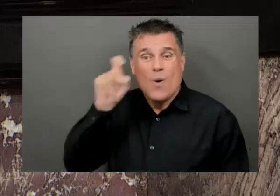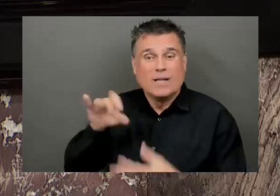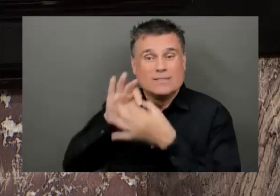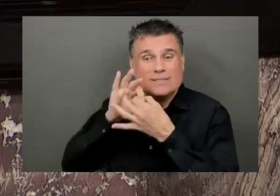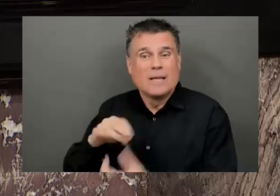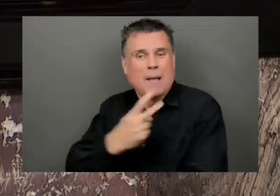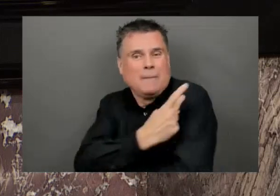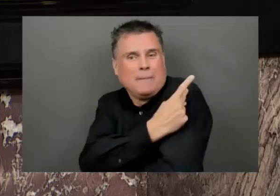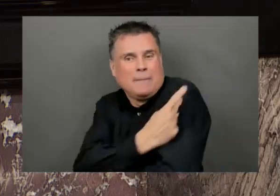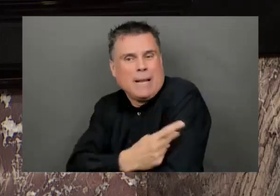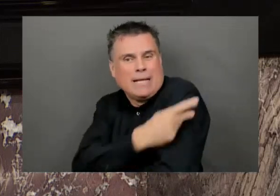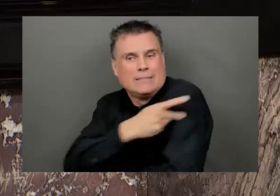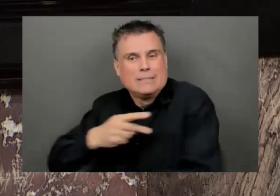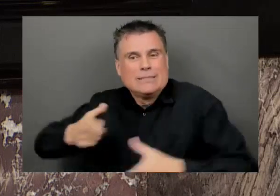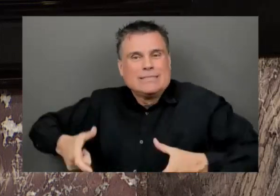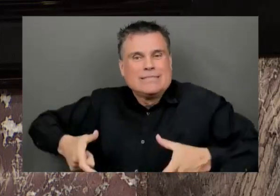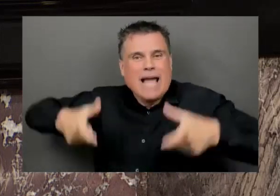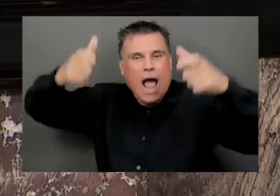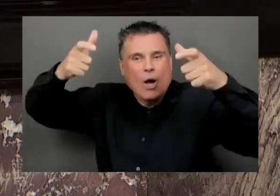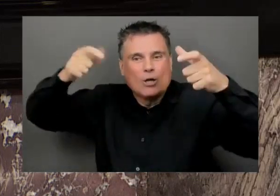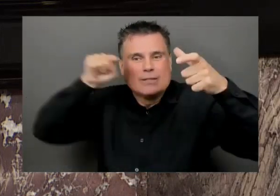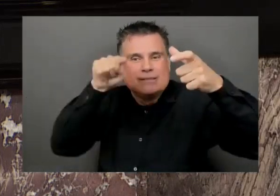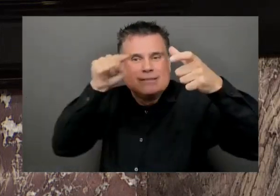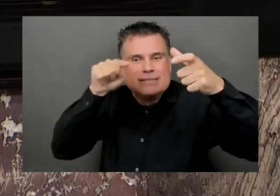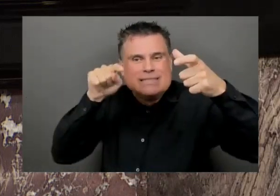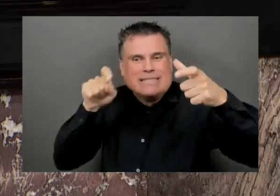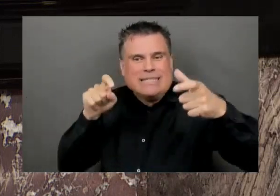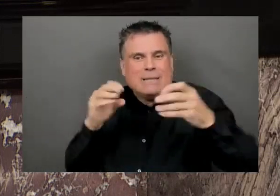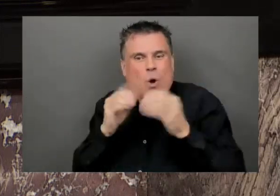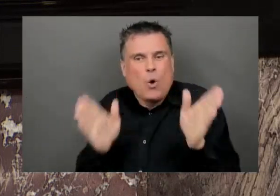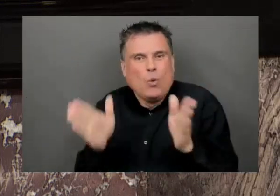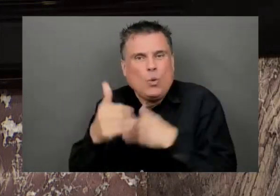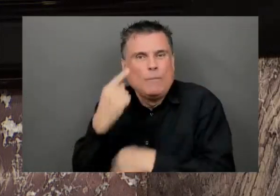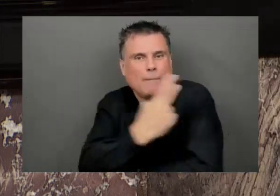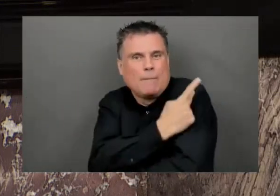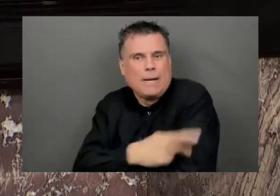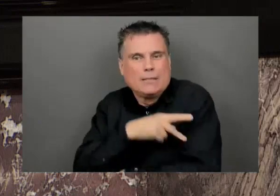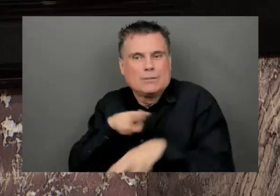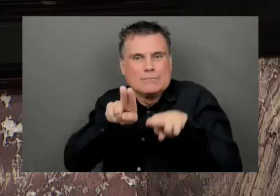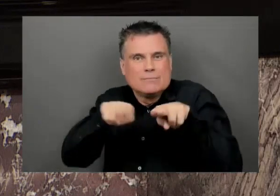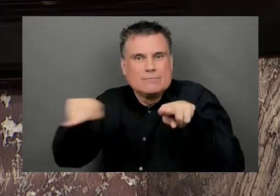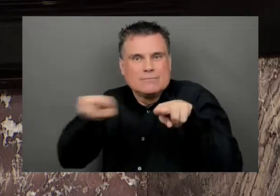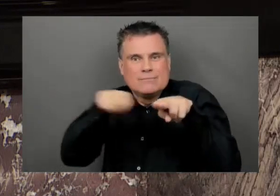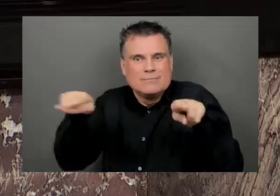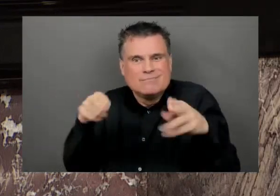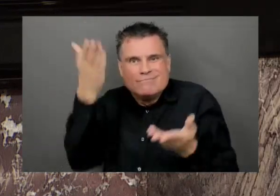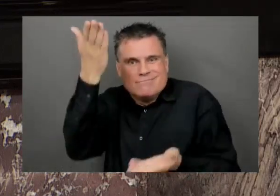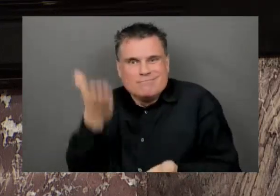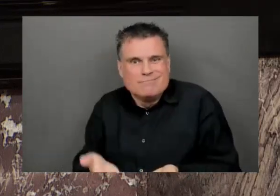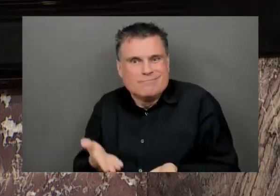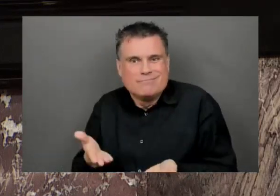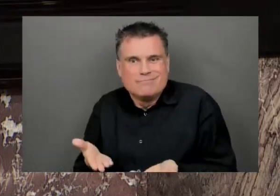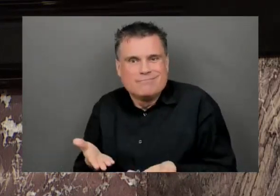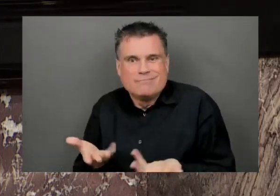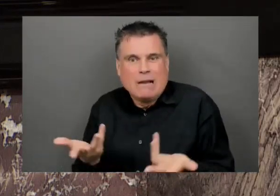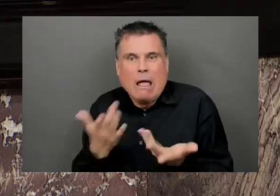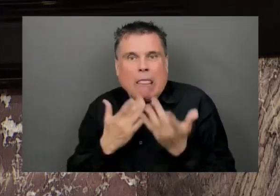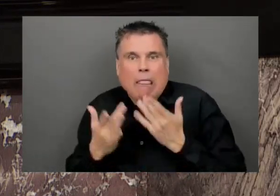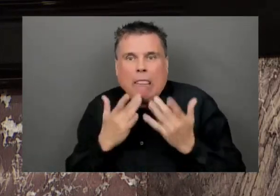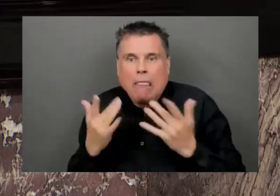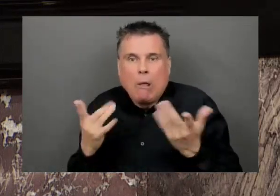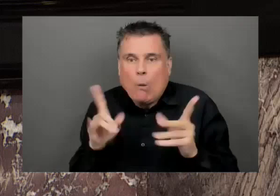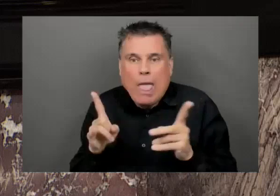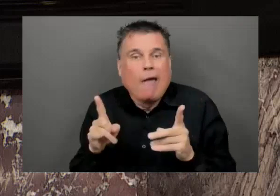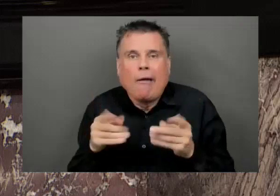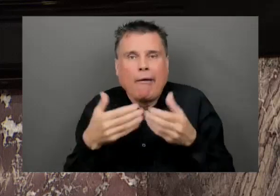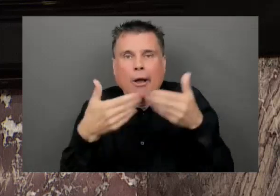where to put these patients. The broom closets, the chapel downstairs now has patients in it, the physiotherapy room downstairs, the pool was